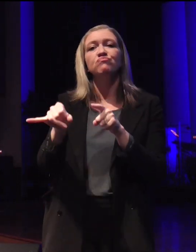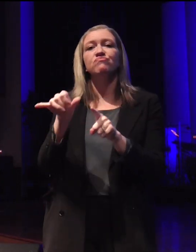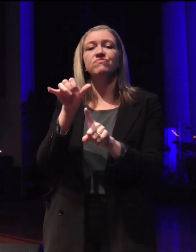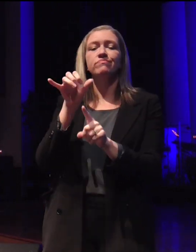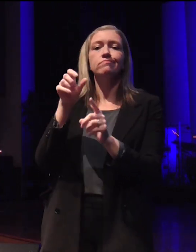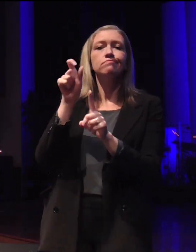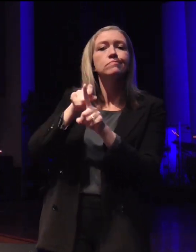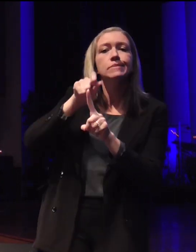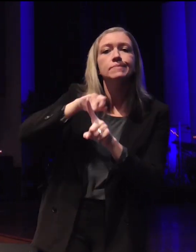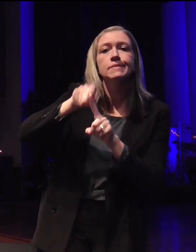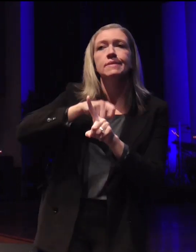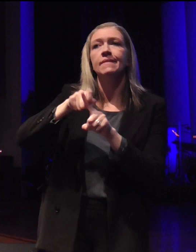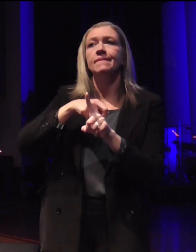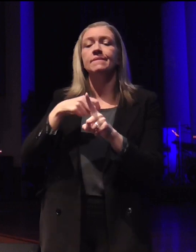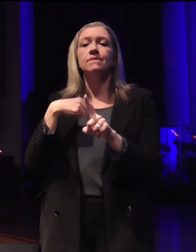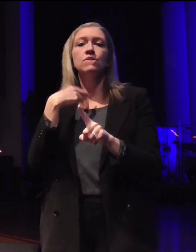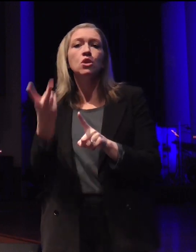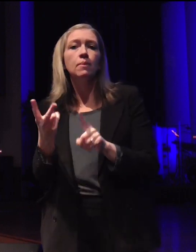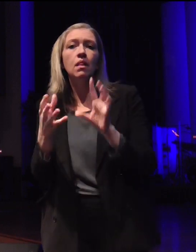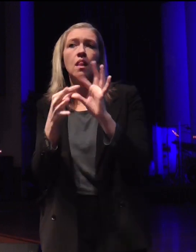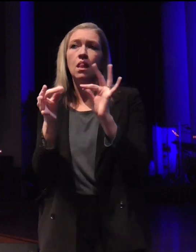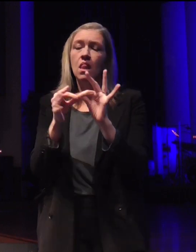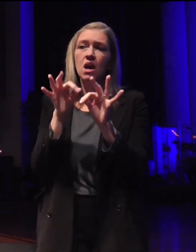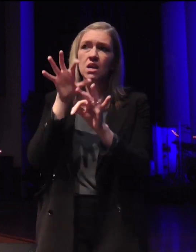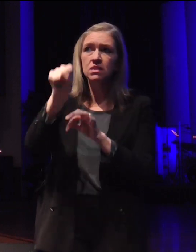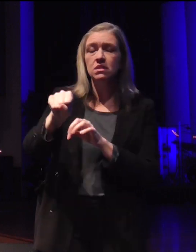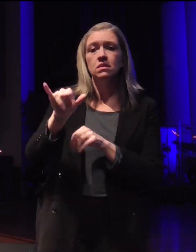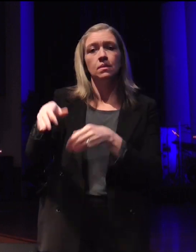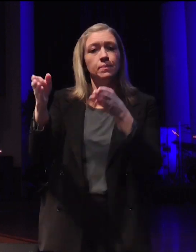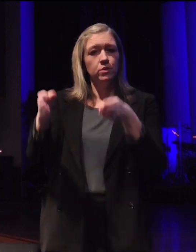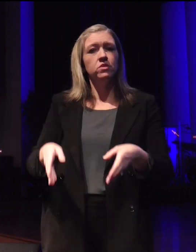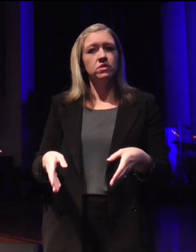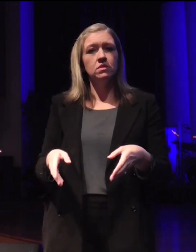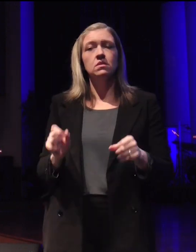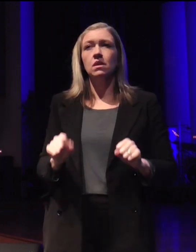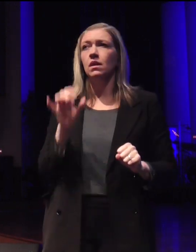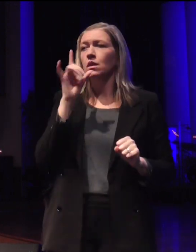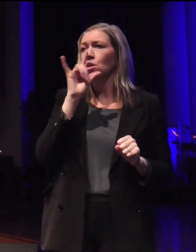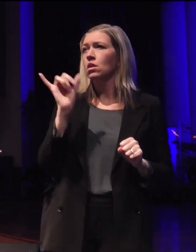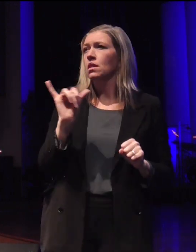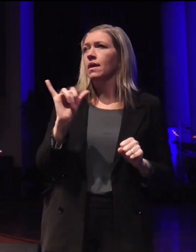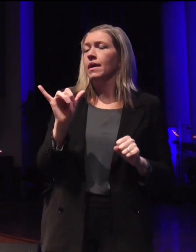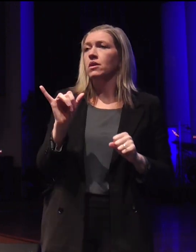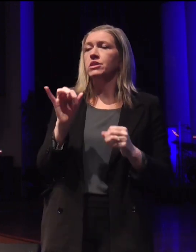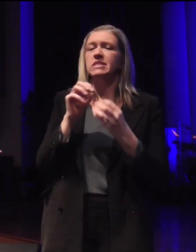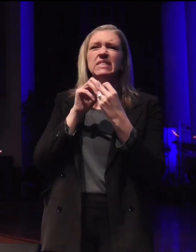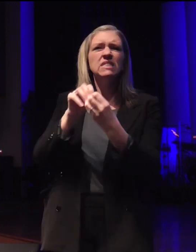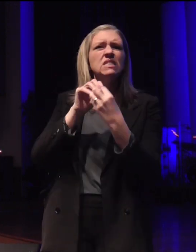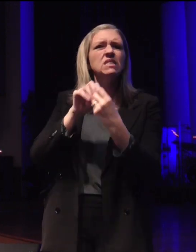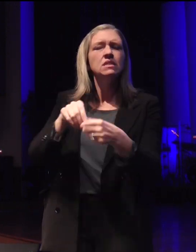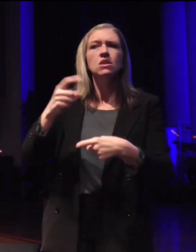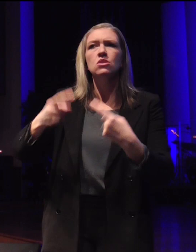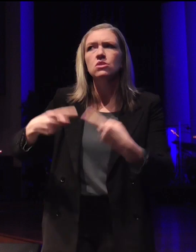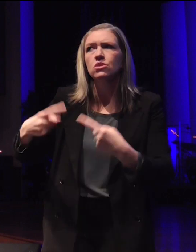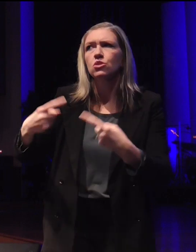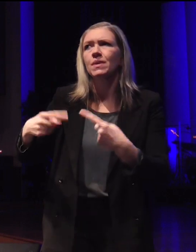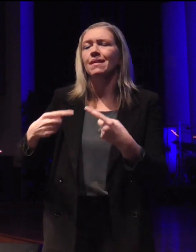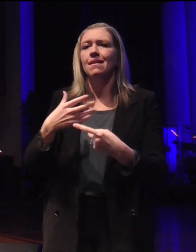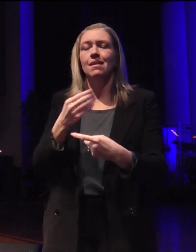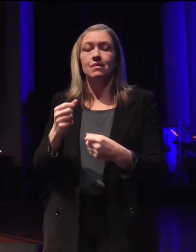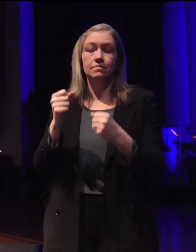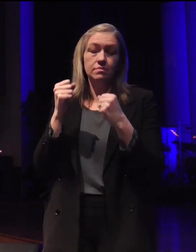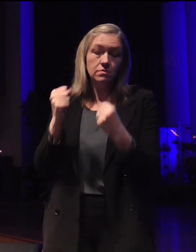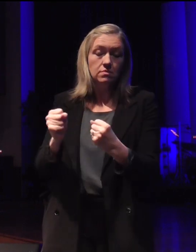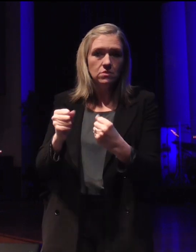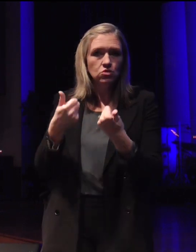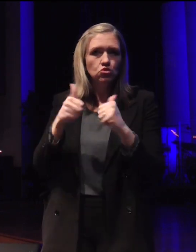like attack, verbal attack to another person. It can look like arguing with someone and vehemently